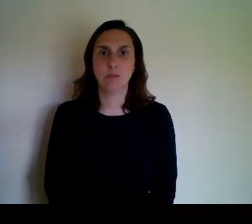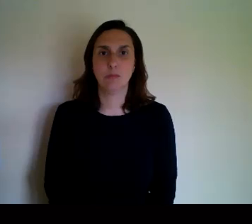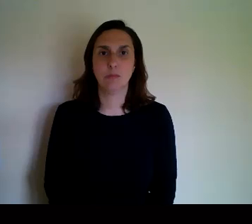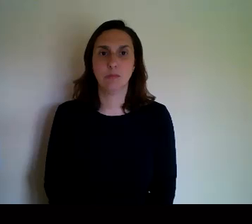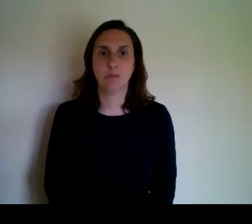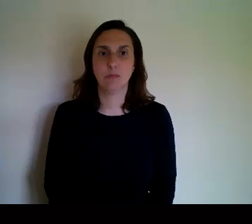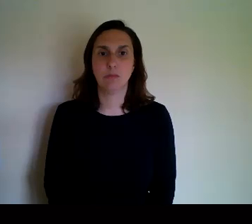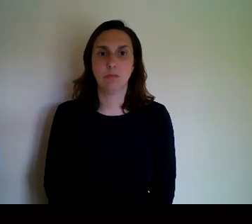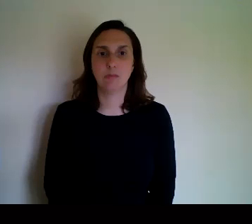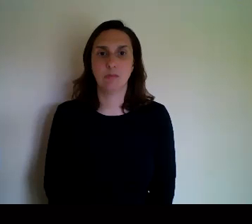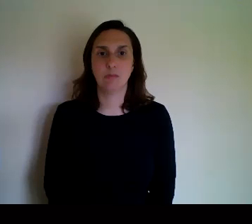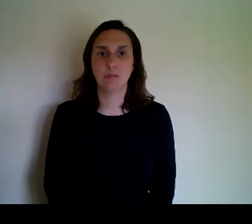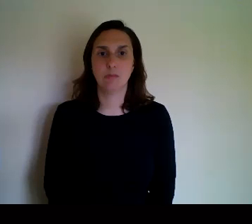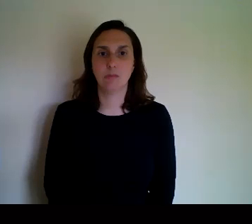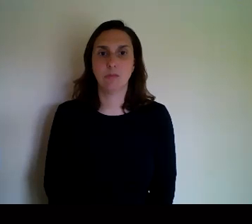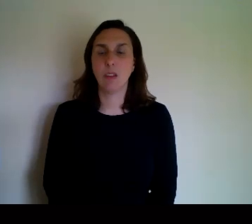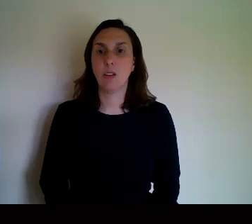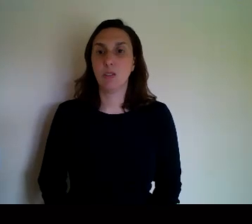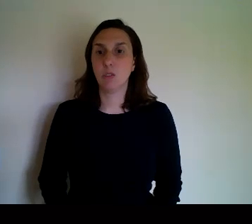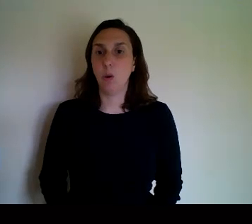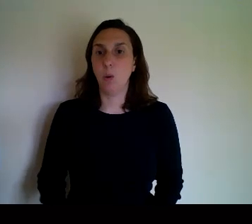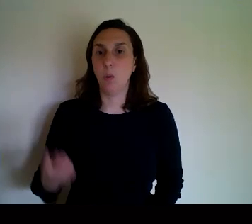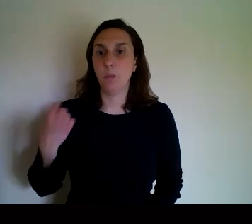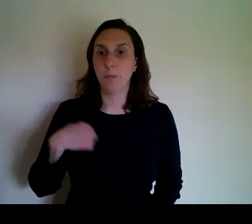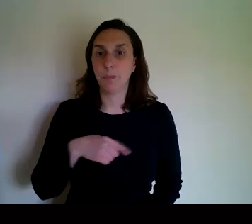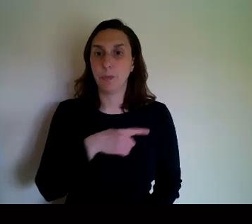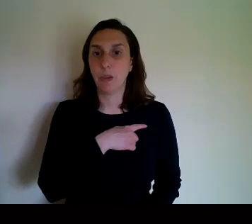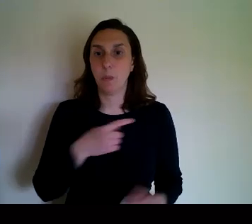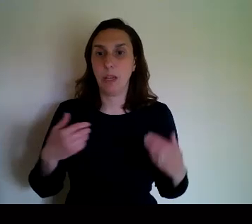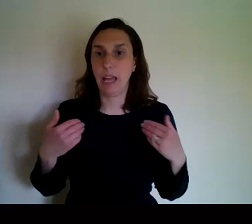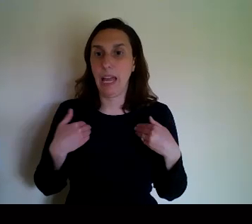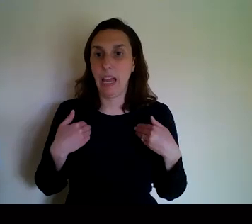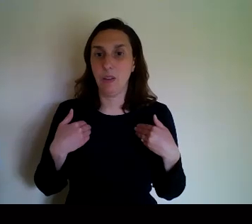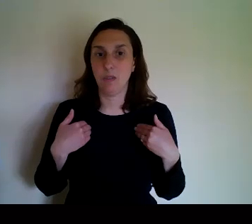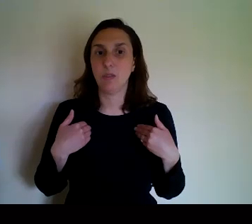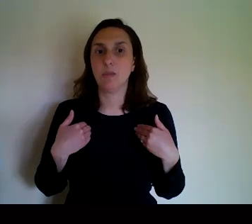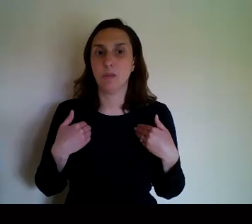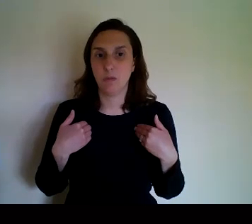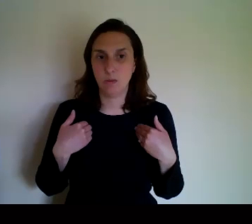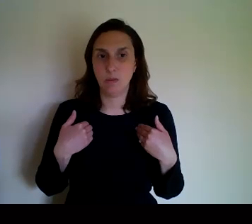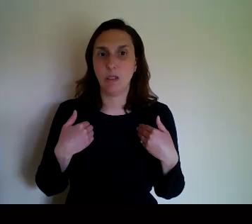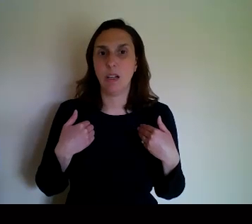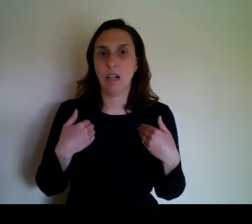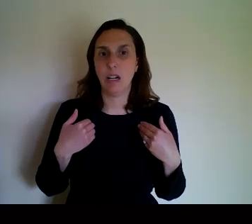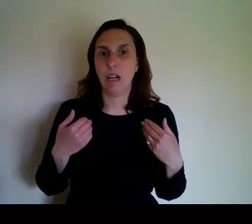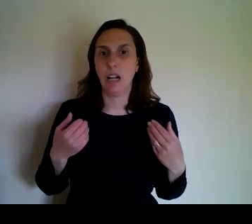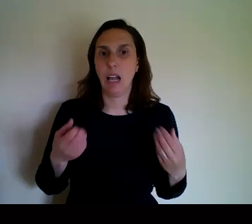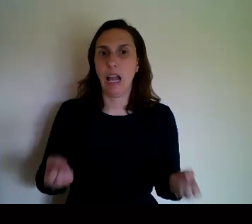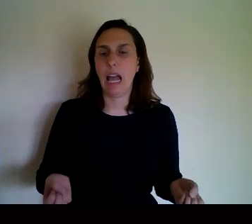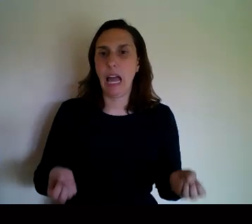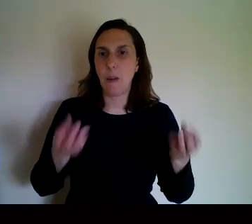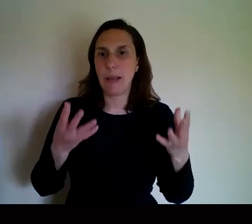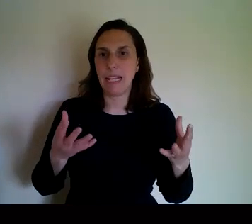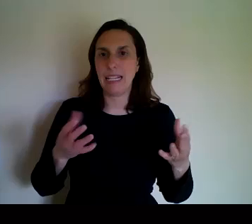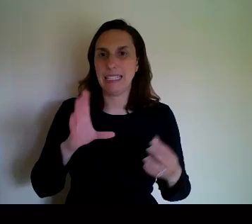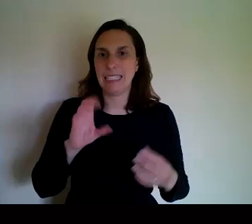And so we have cell phone usage for the number of cell phone youths.